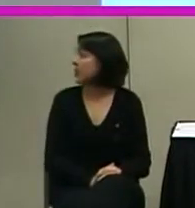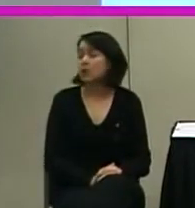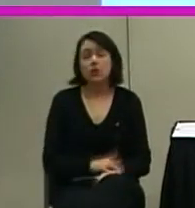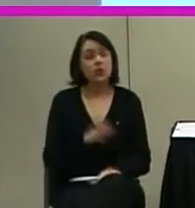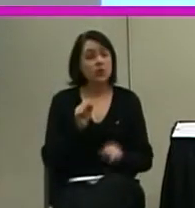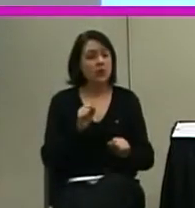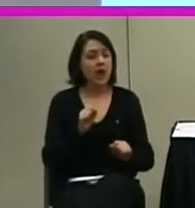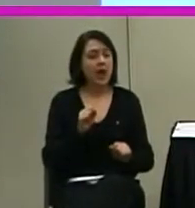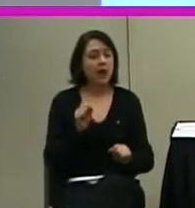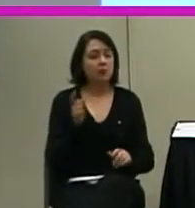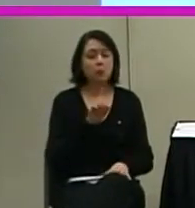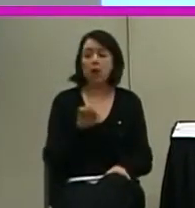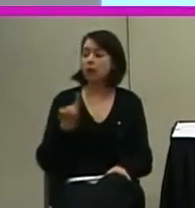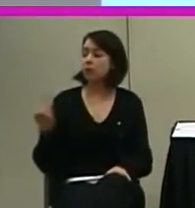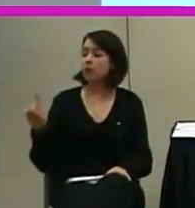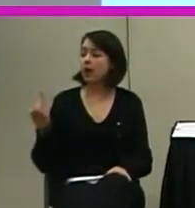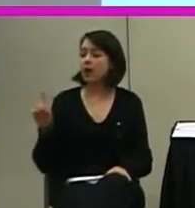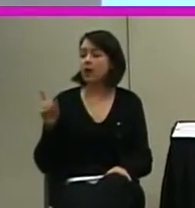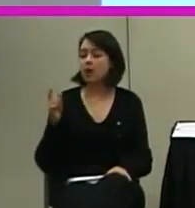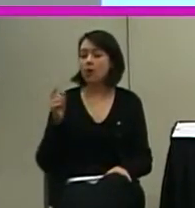You can walk away or